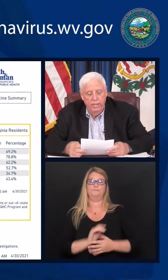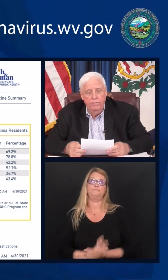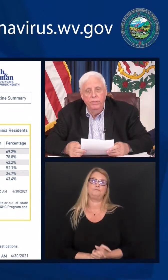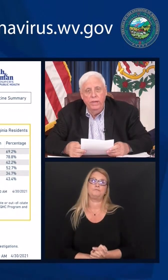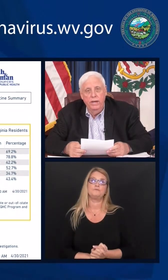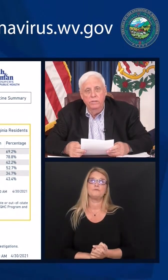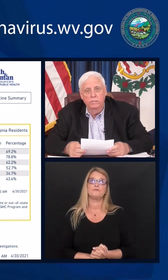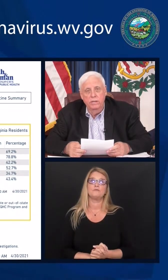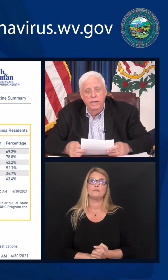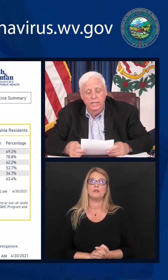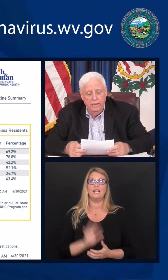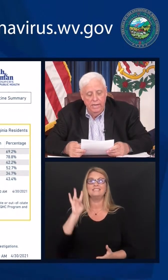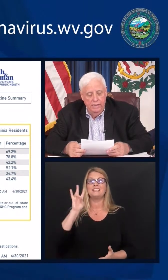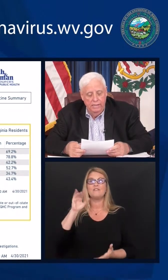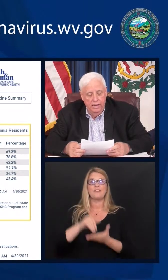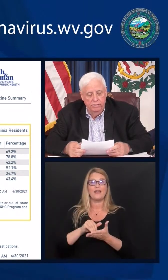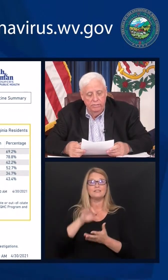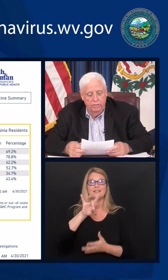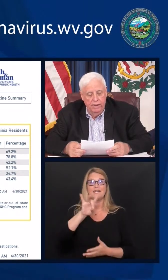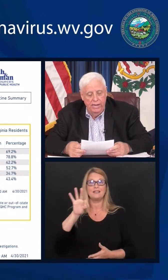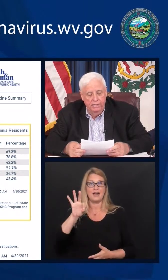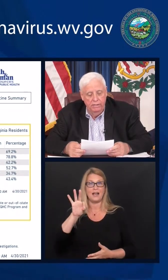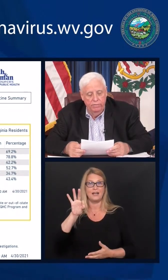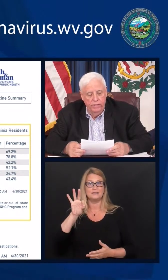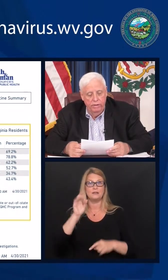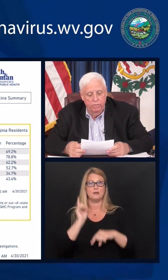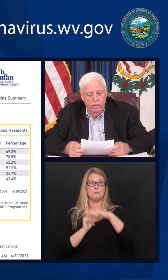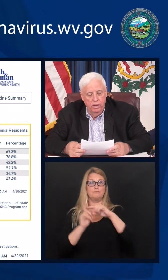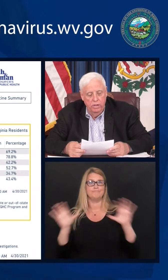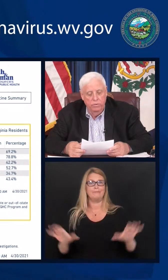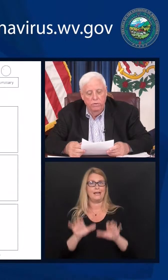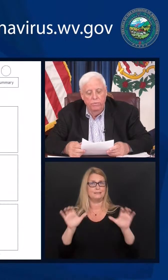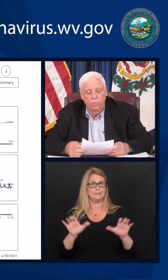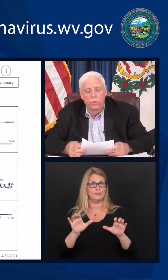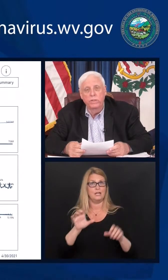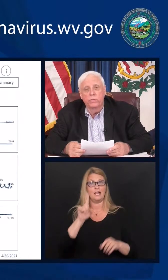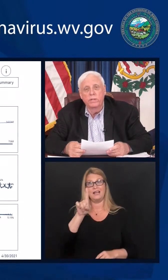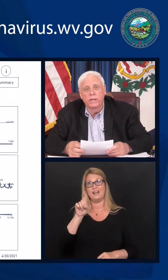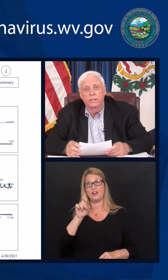have 7,089 cases that are active and